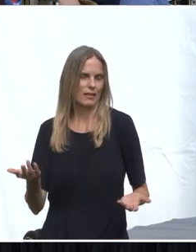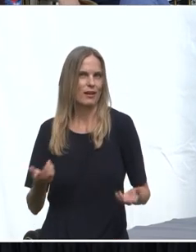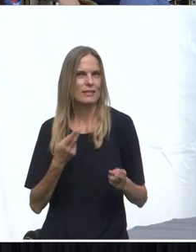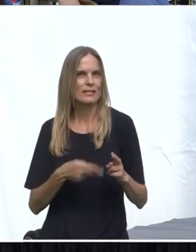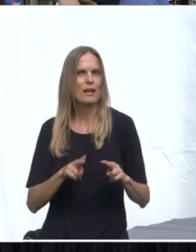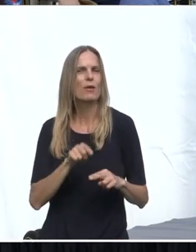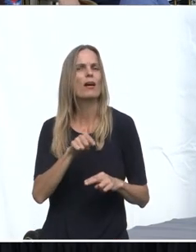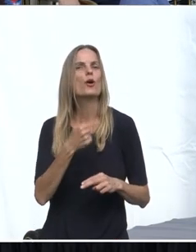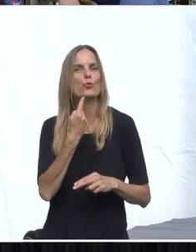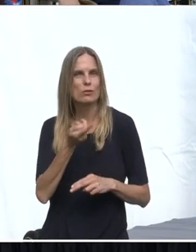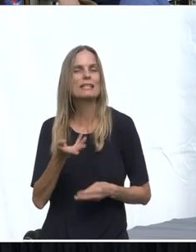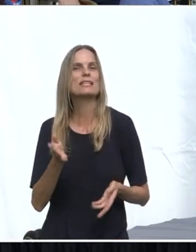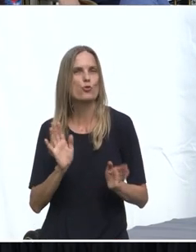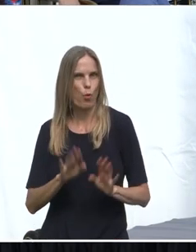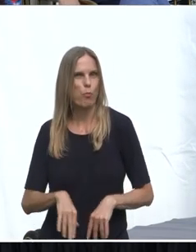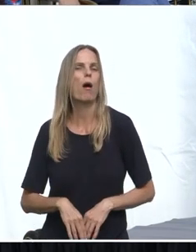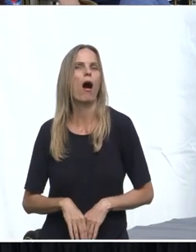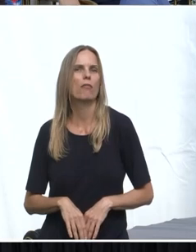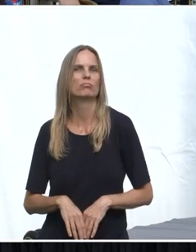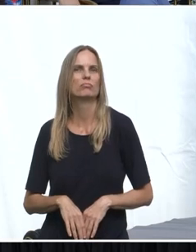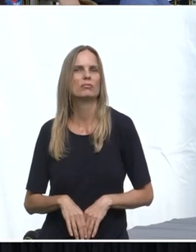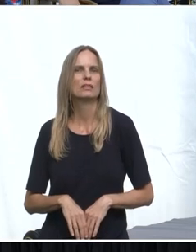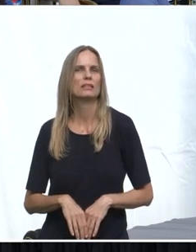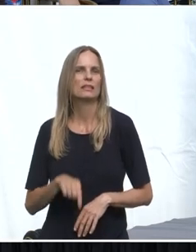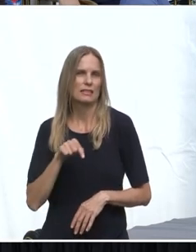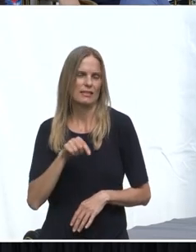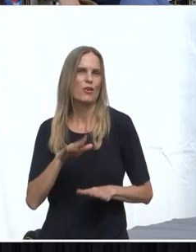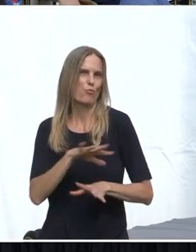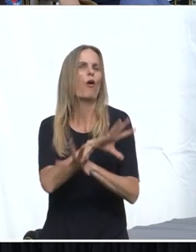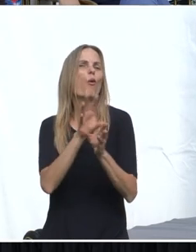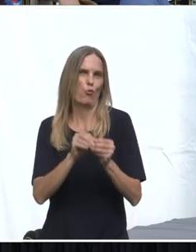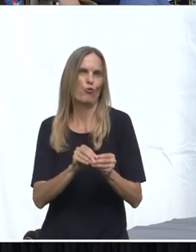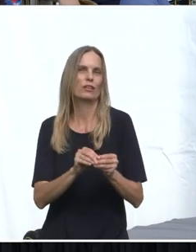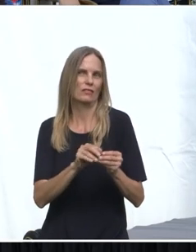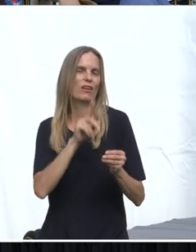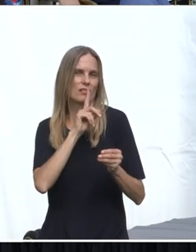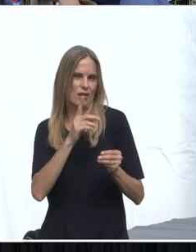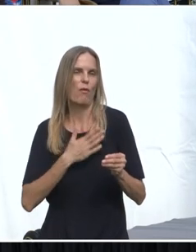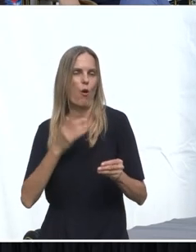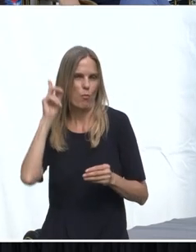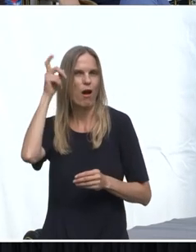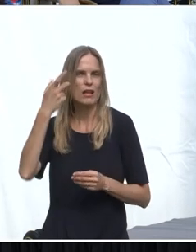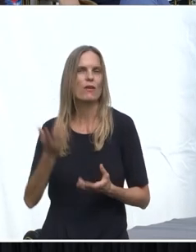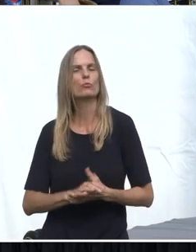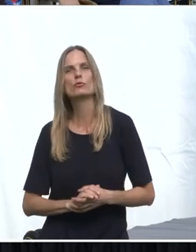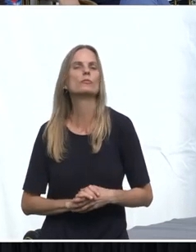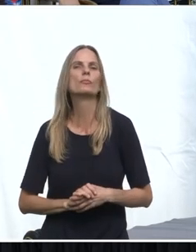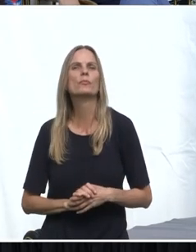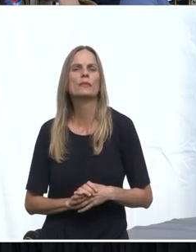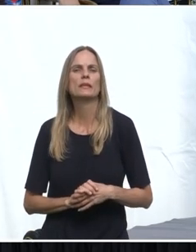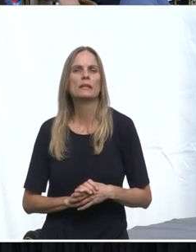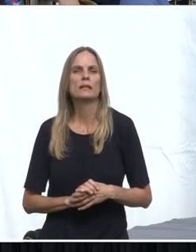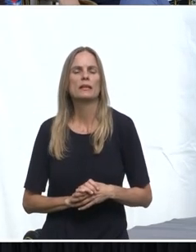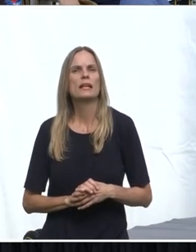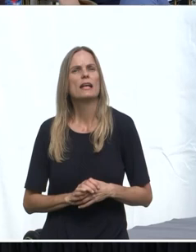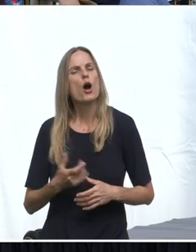guys covered was really brought it together. I really agree with Martin that this, especially this